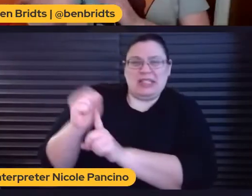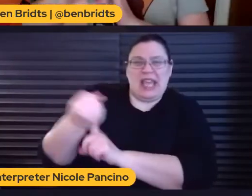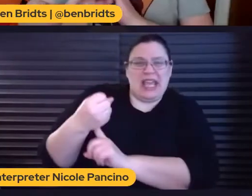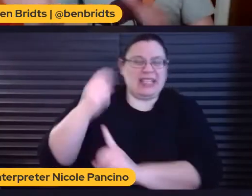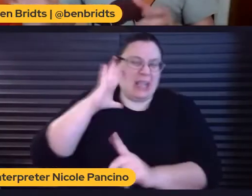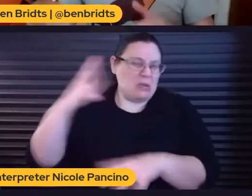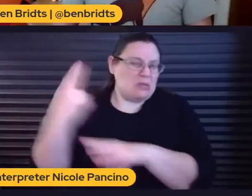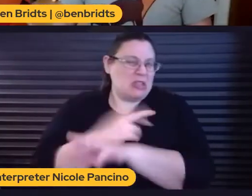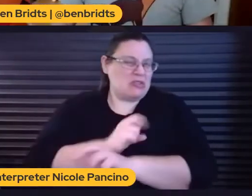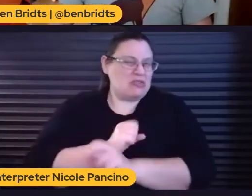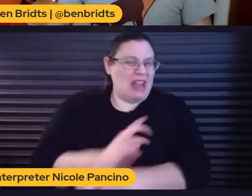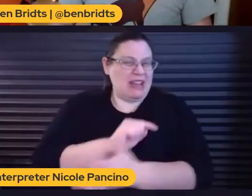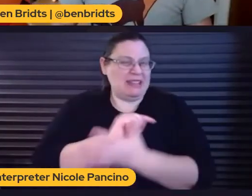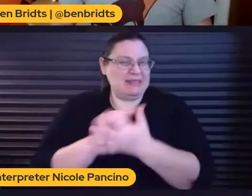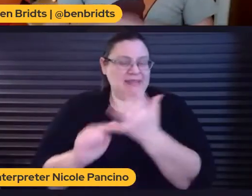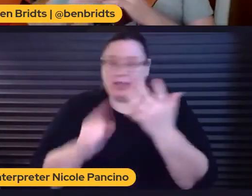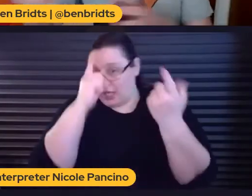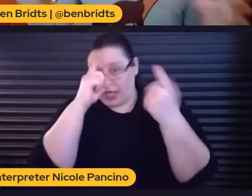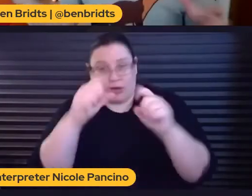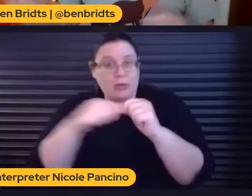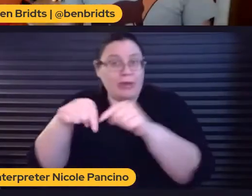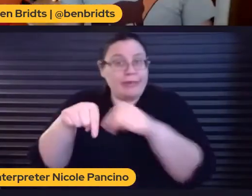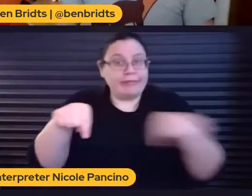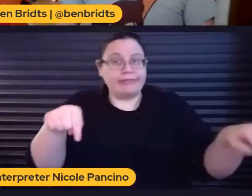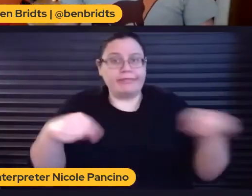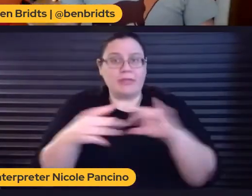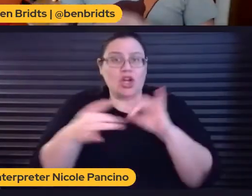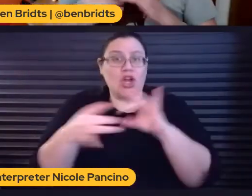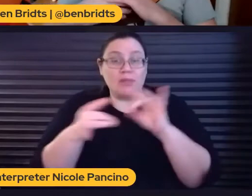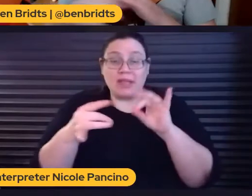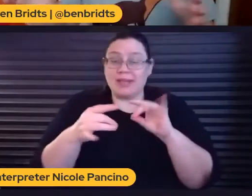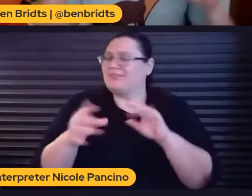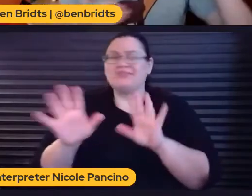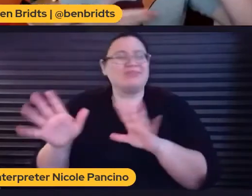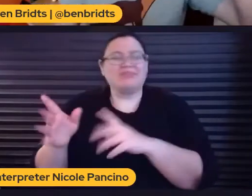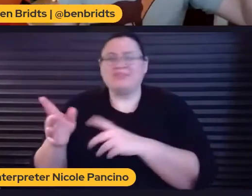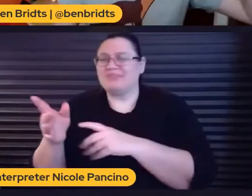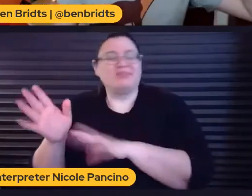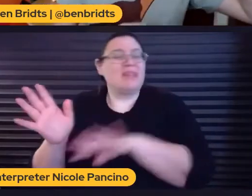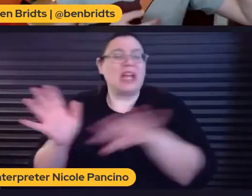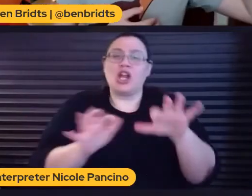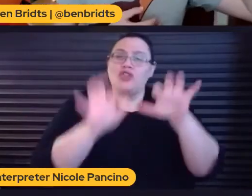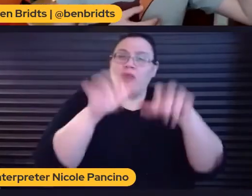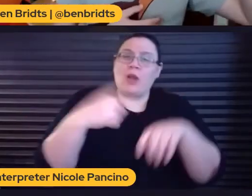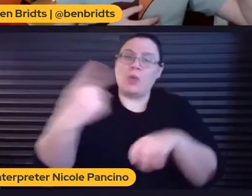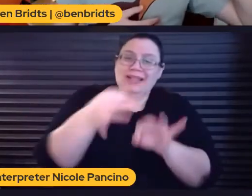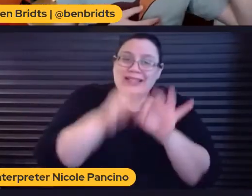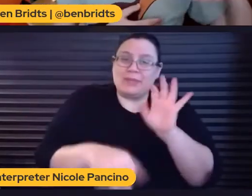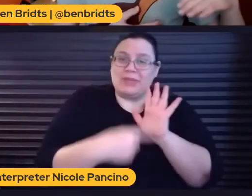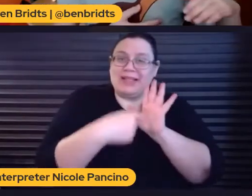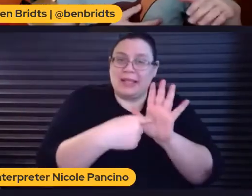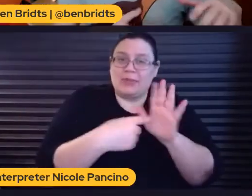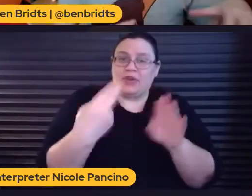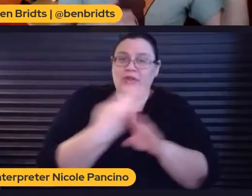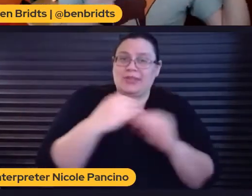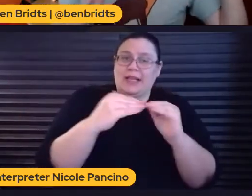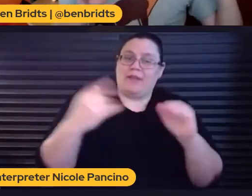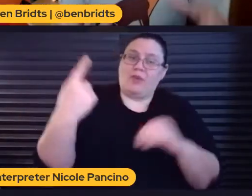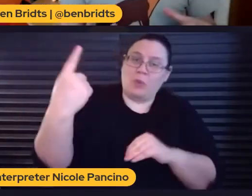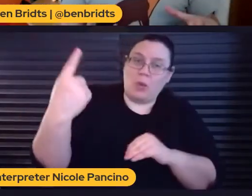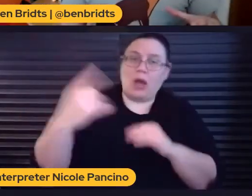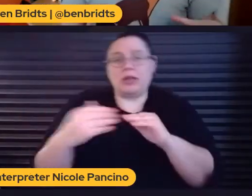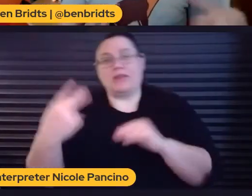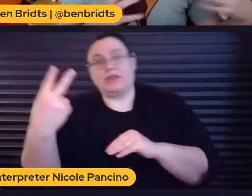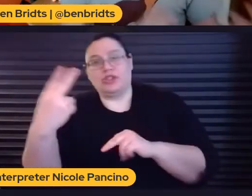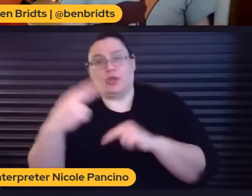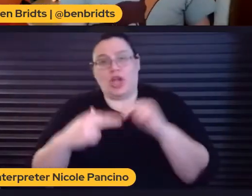And like I completely agree with that. Instead of doing that, just write one simple example of using the level 1, level 2 constructs, and then go